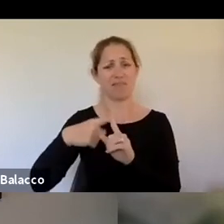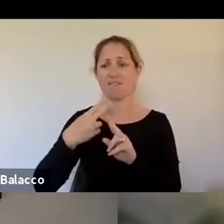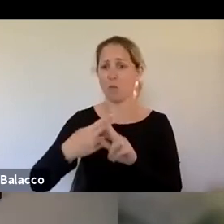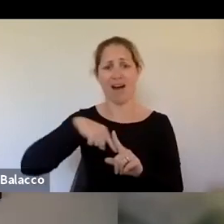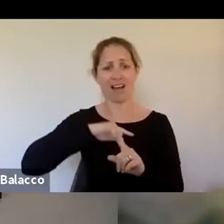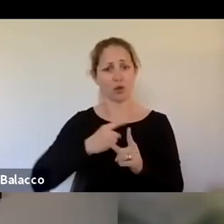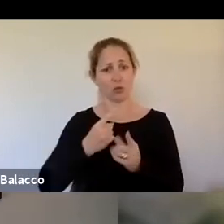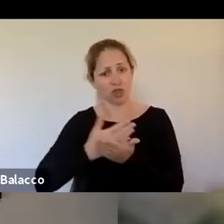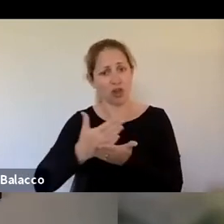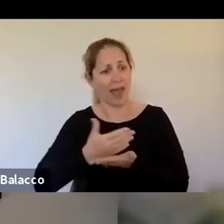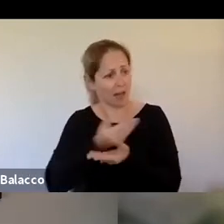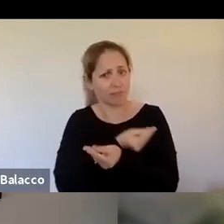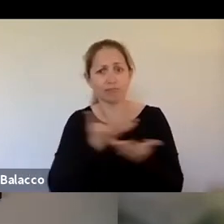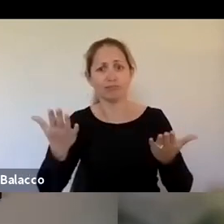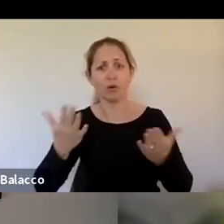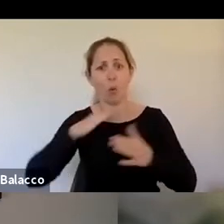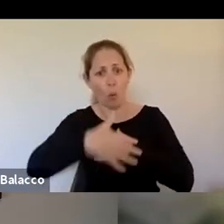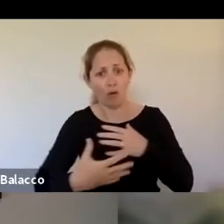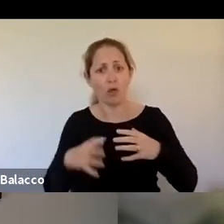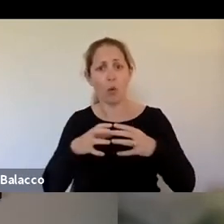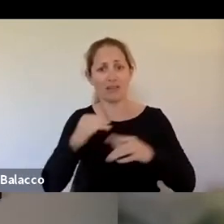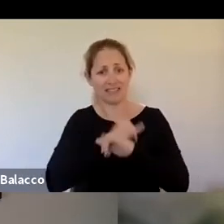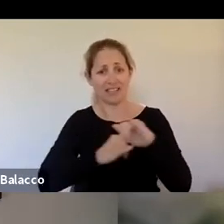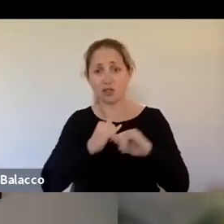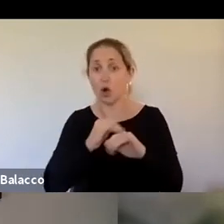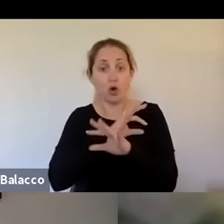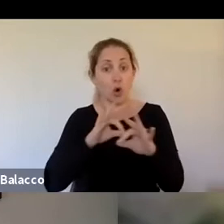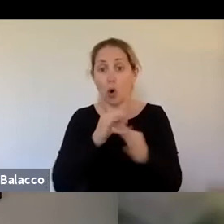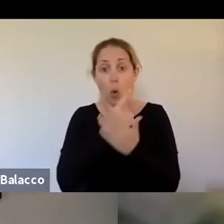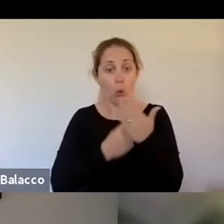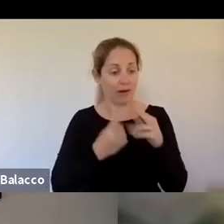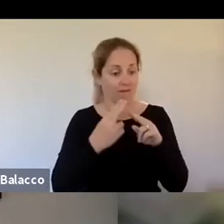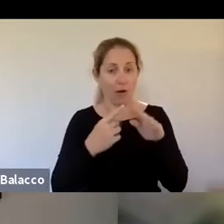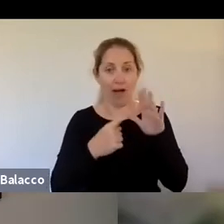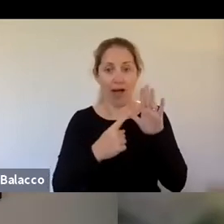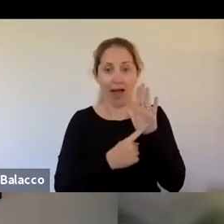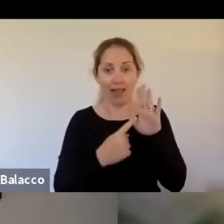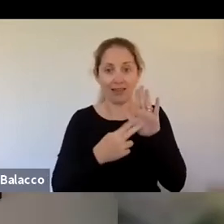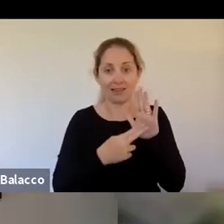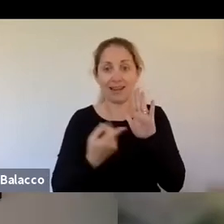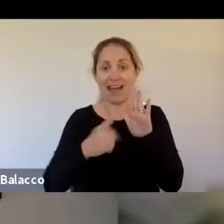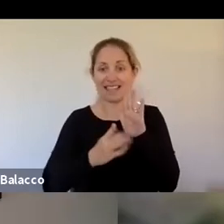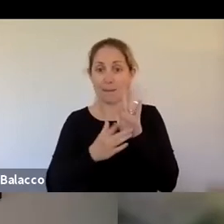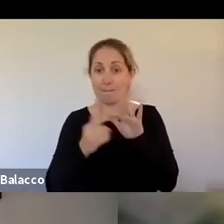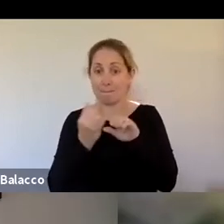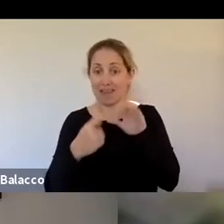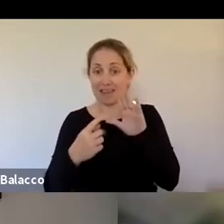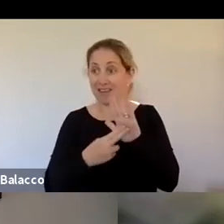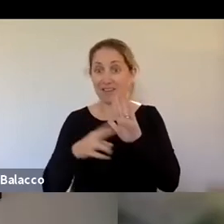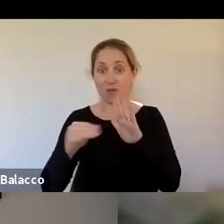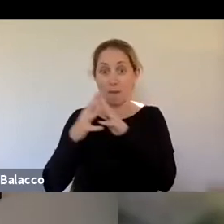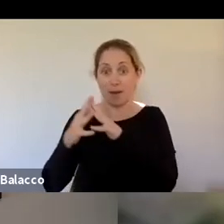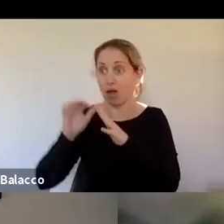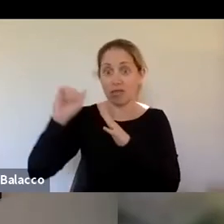collaboration, not least because we've benefited from Alan and Megan's experience and expertise. There's also the benefit of pooling